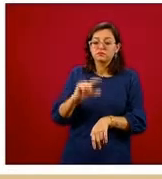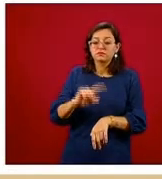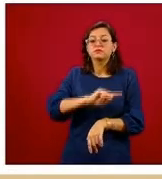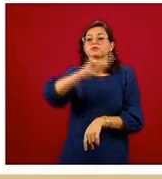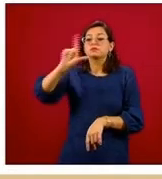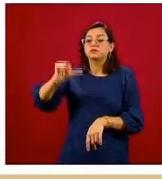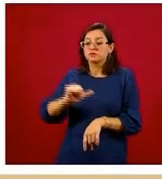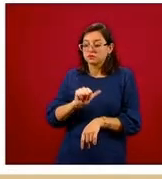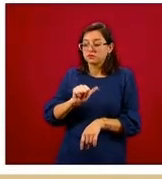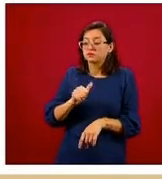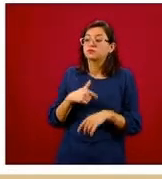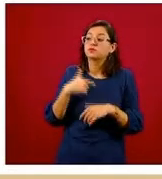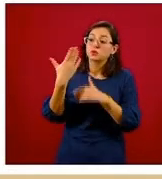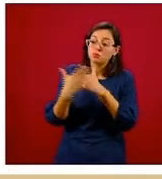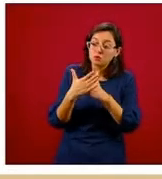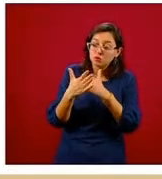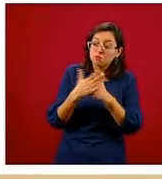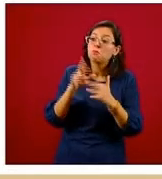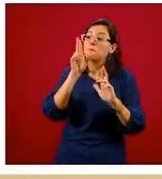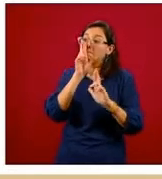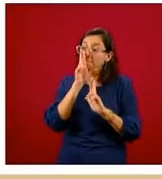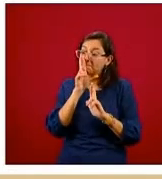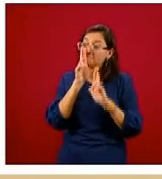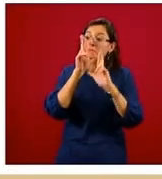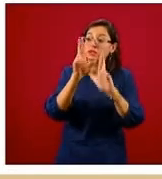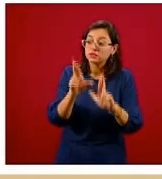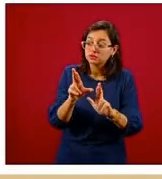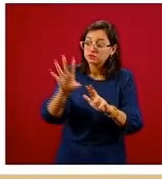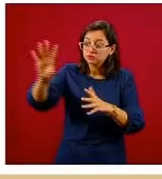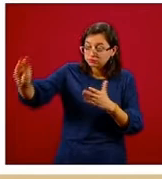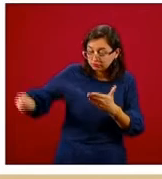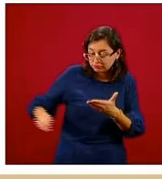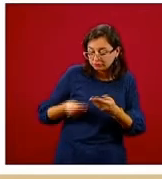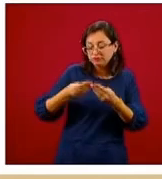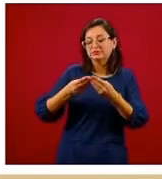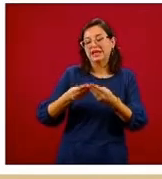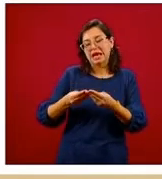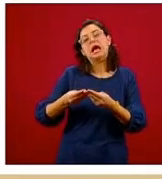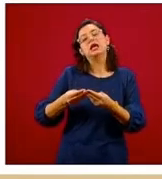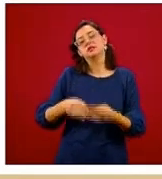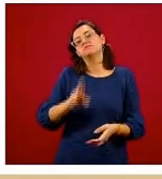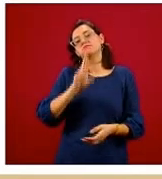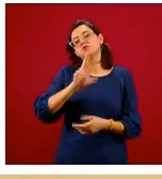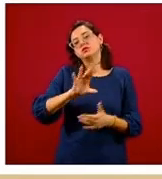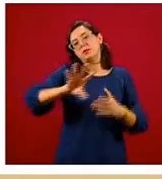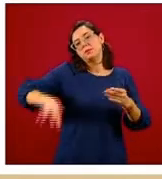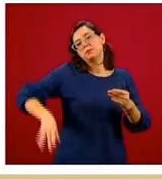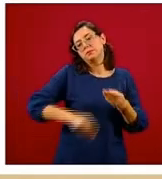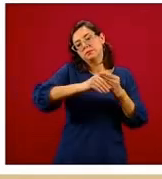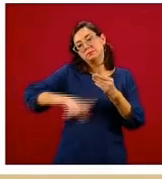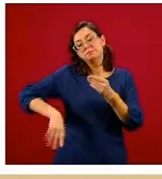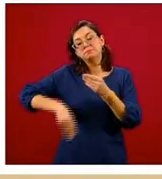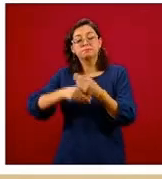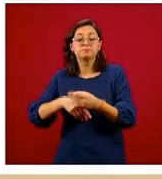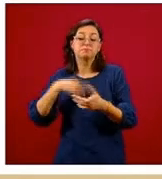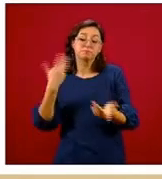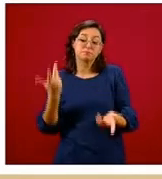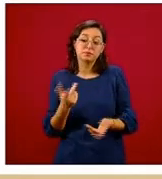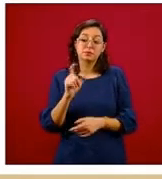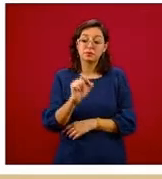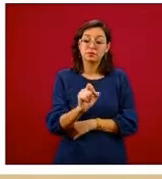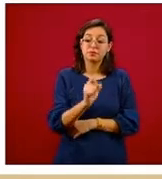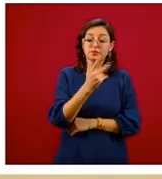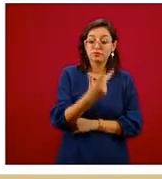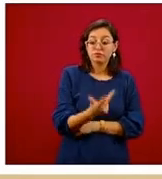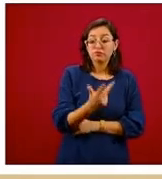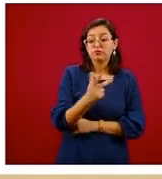under construction. We're going to get them finally with when all those light orange bars would then actually get